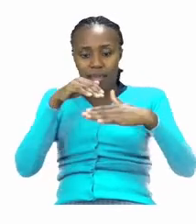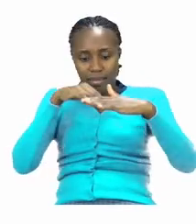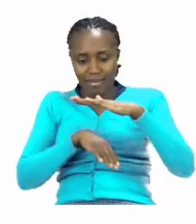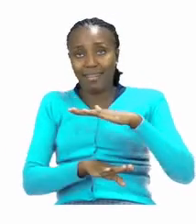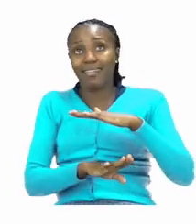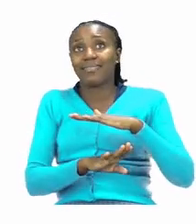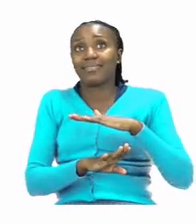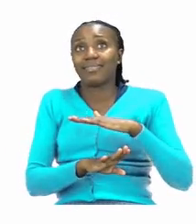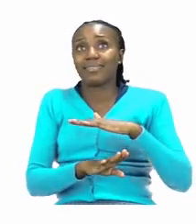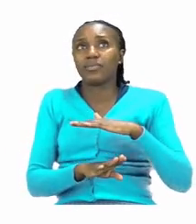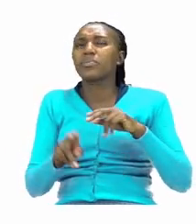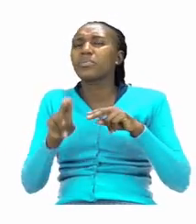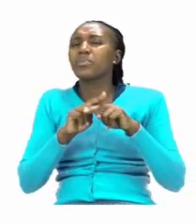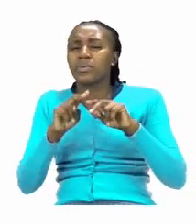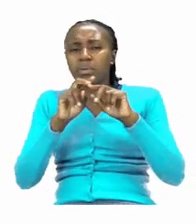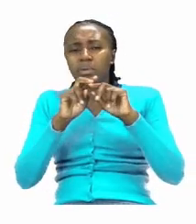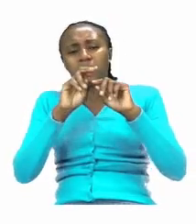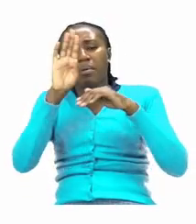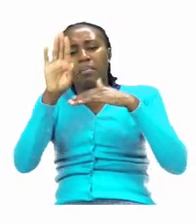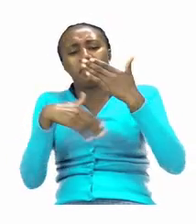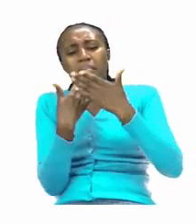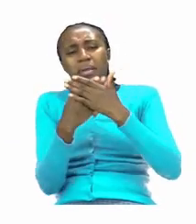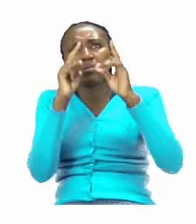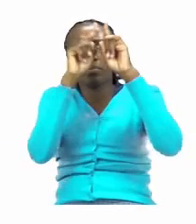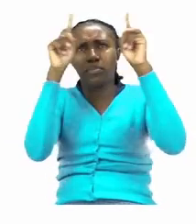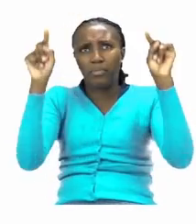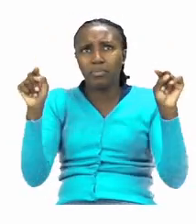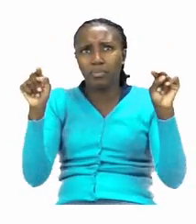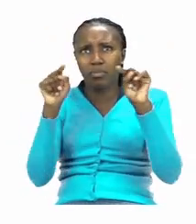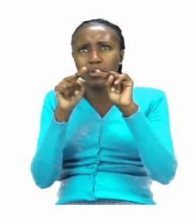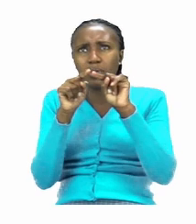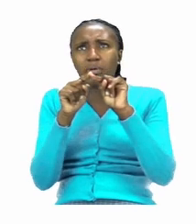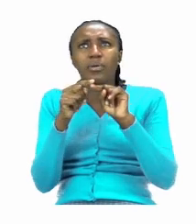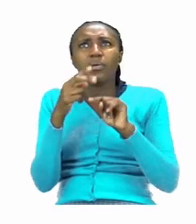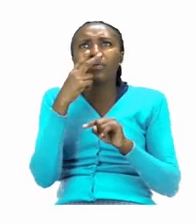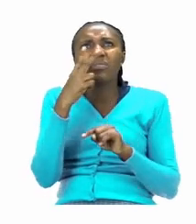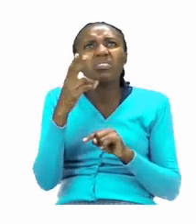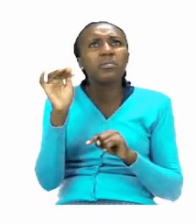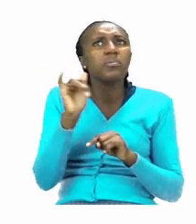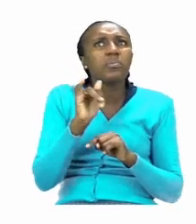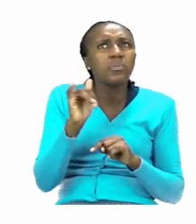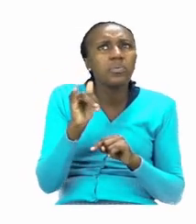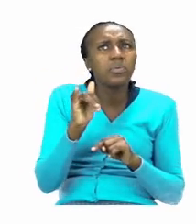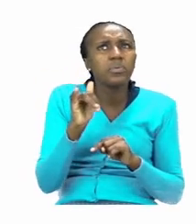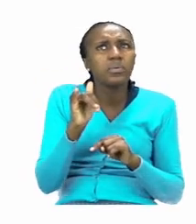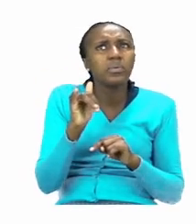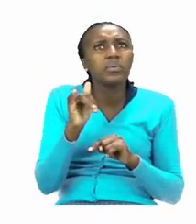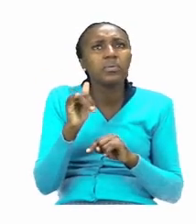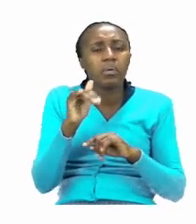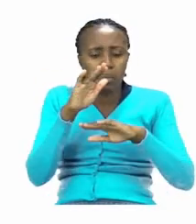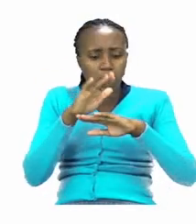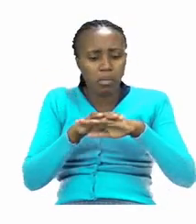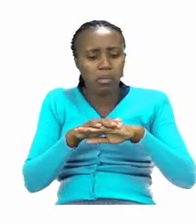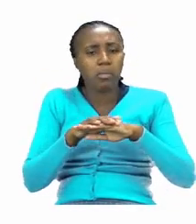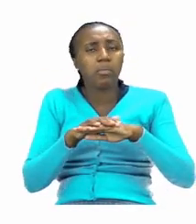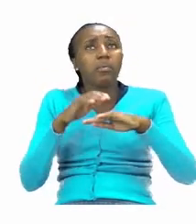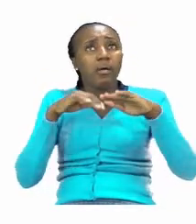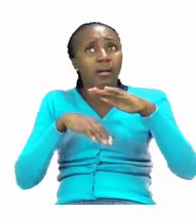the pictures to decide what the preposition should be.